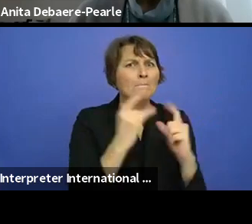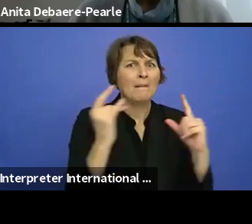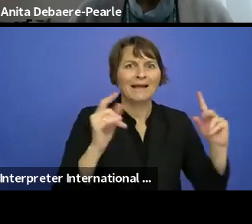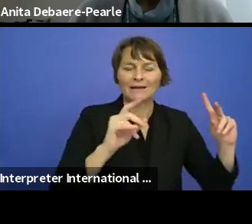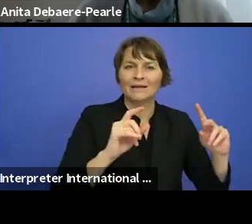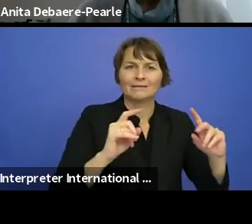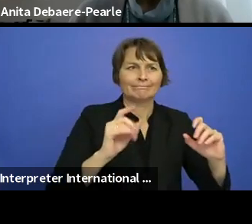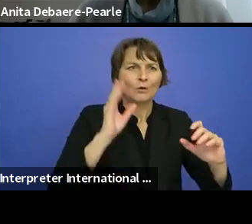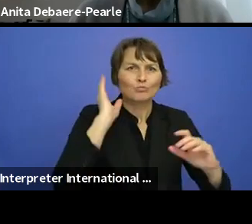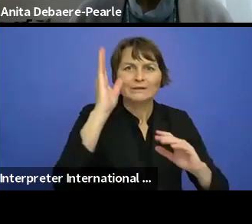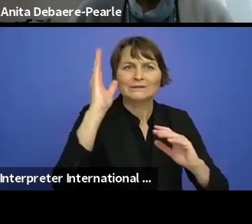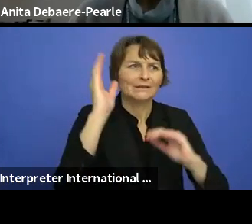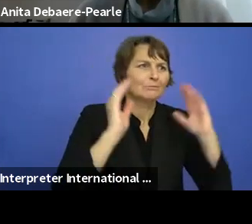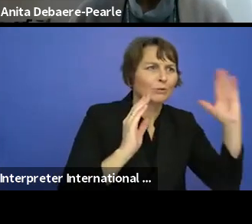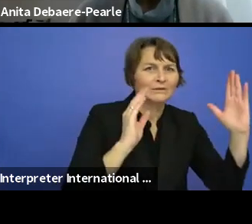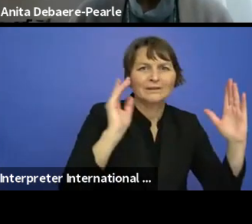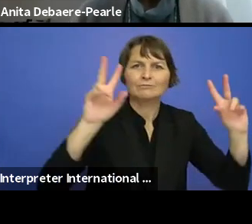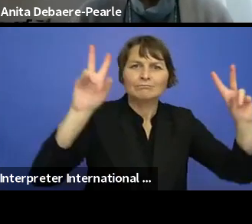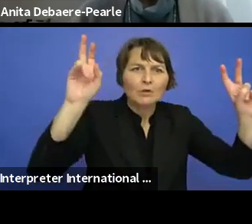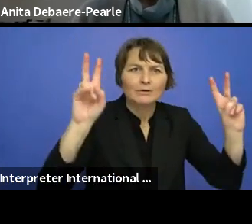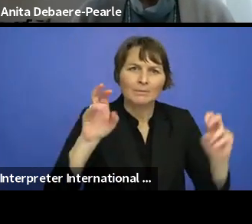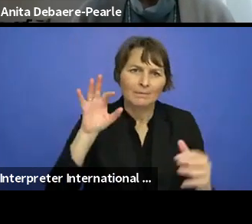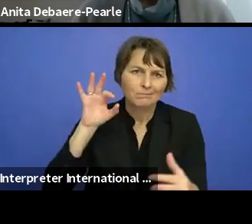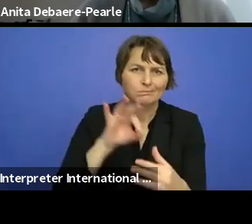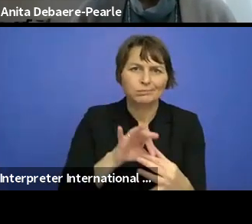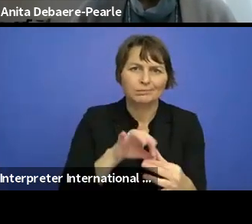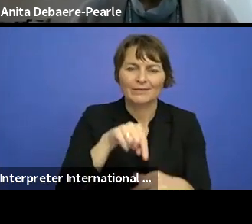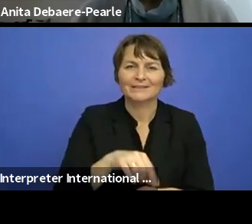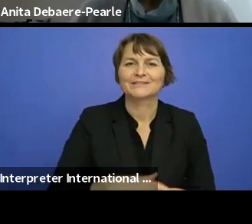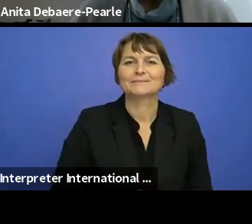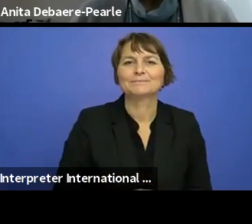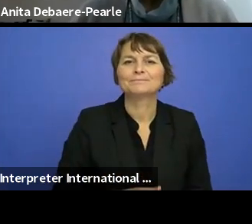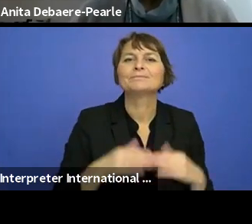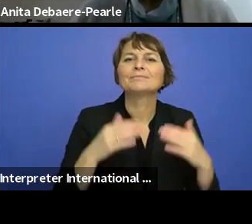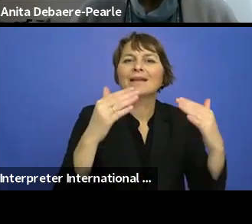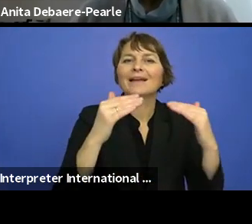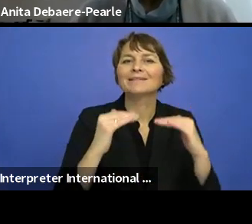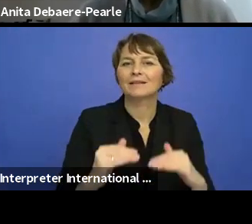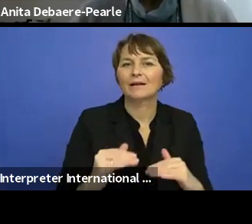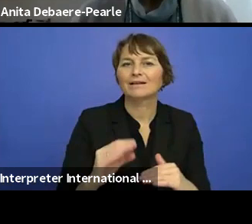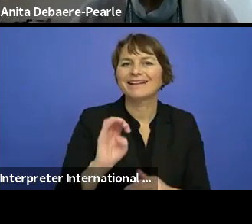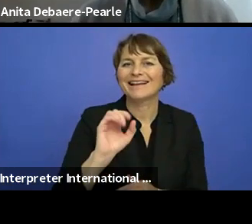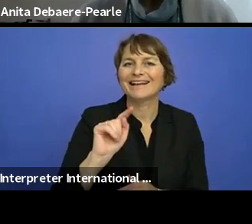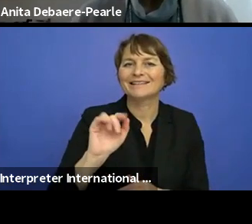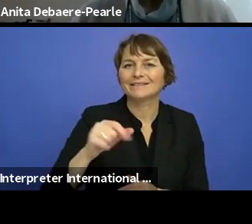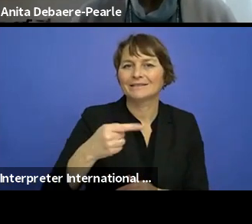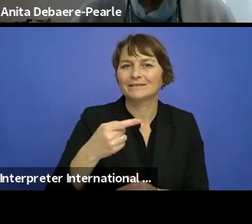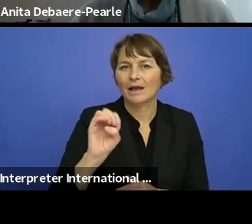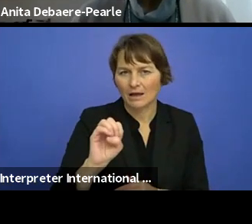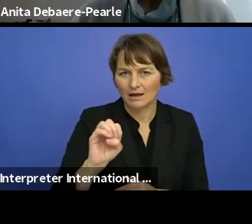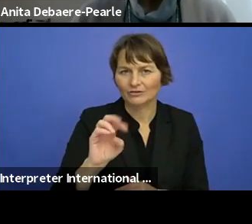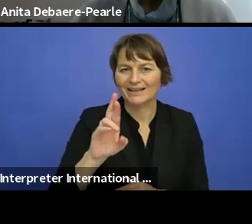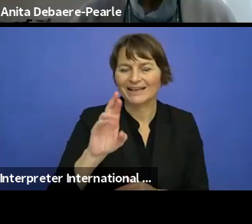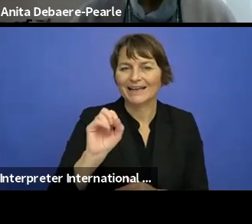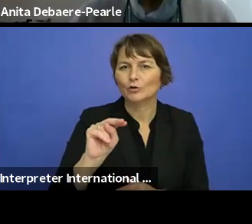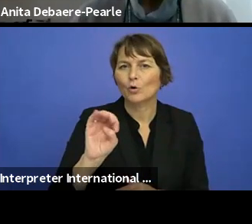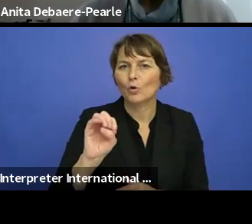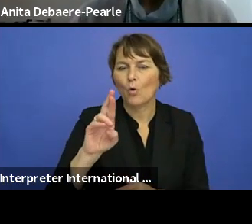and also the Etats Généraux des Festivals in Avignon, that